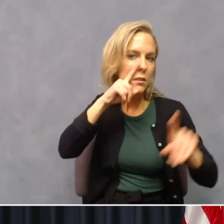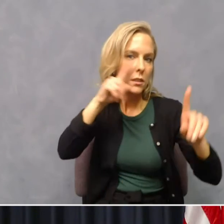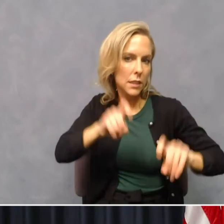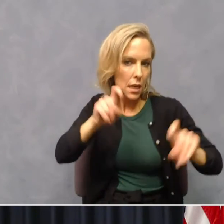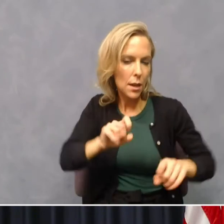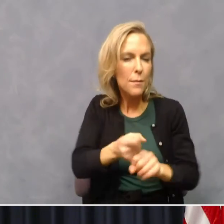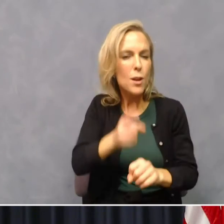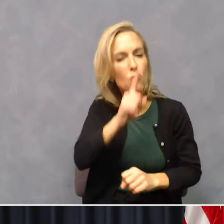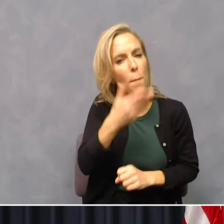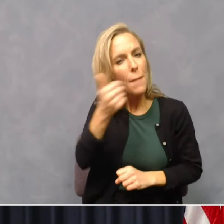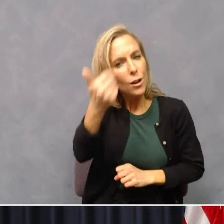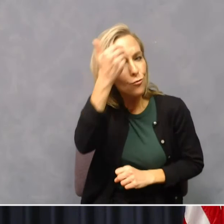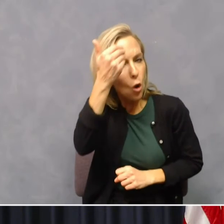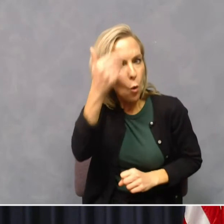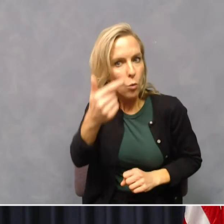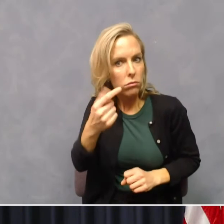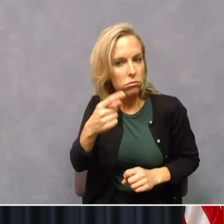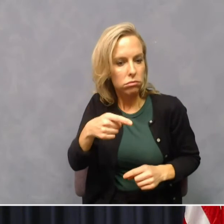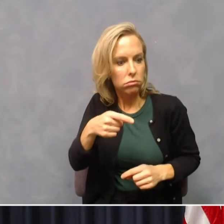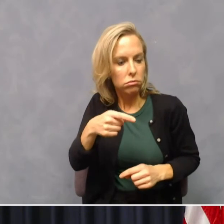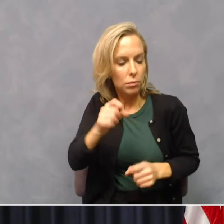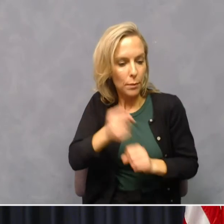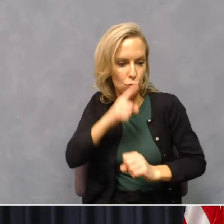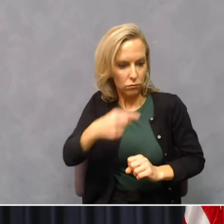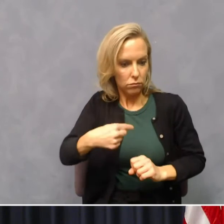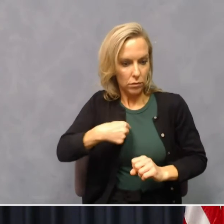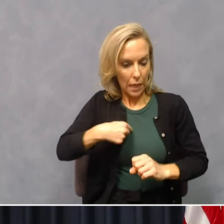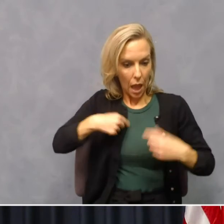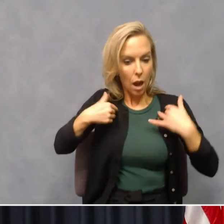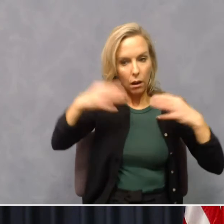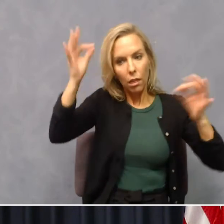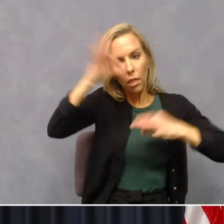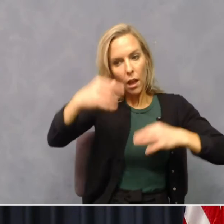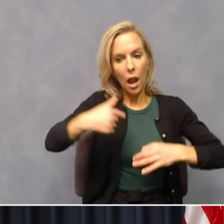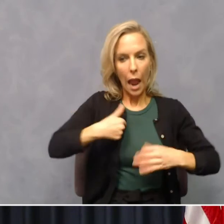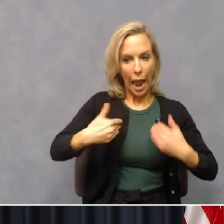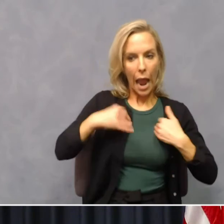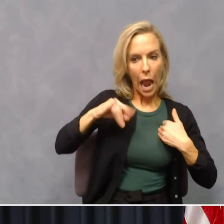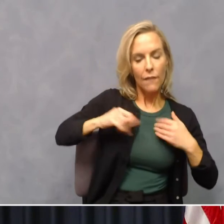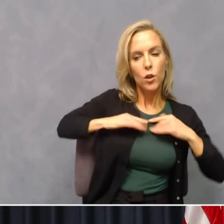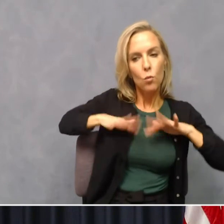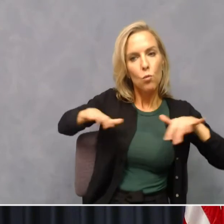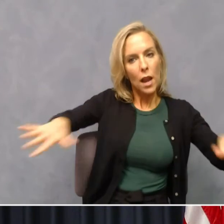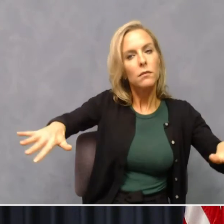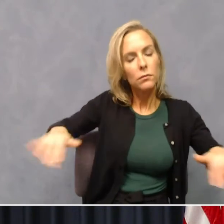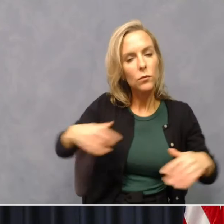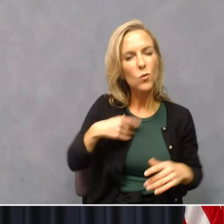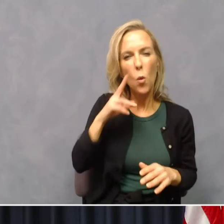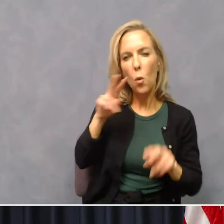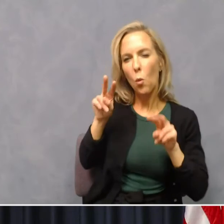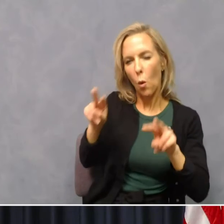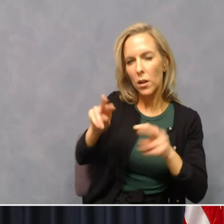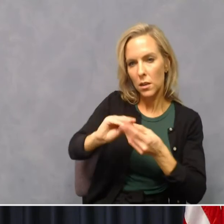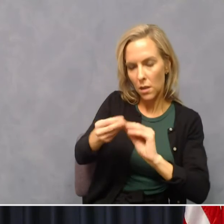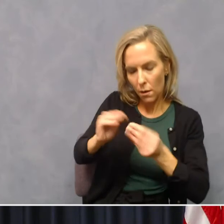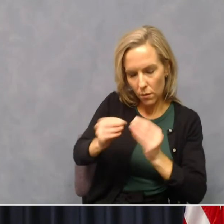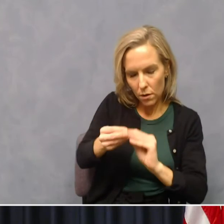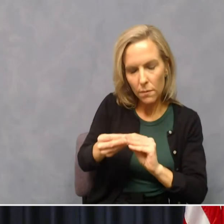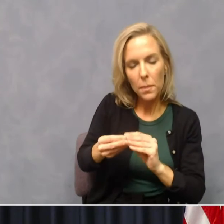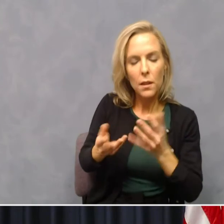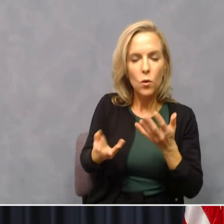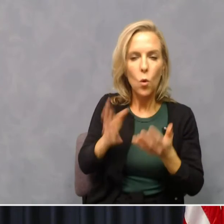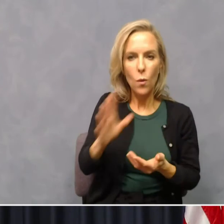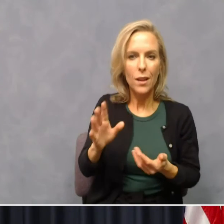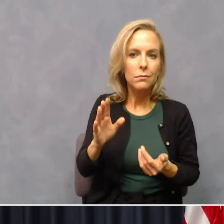that you don't spread this virus. But we're going to be watching testing numbers. We are probably going to relocate